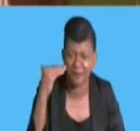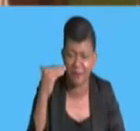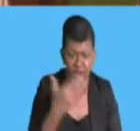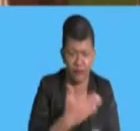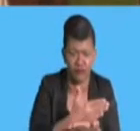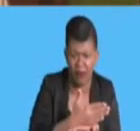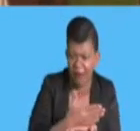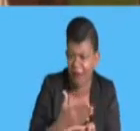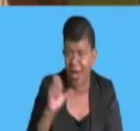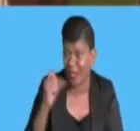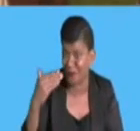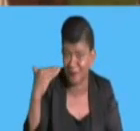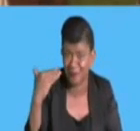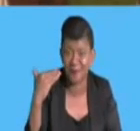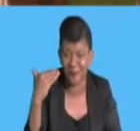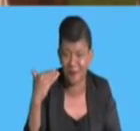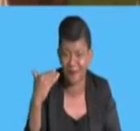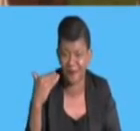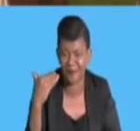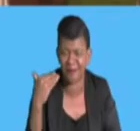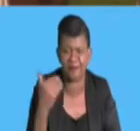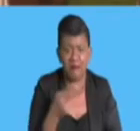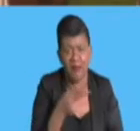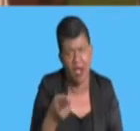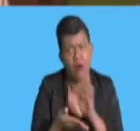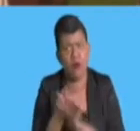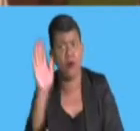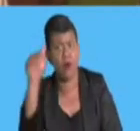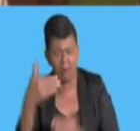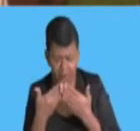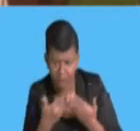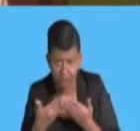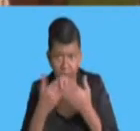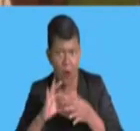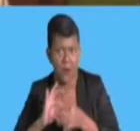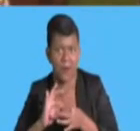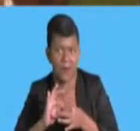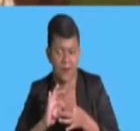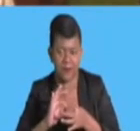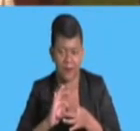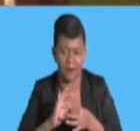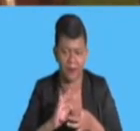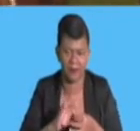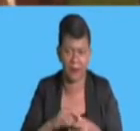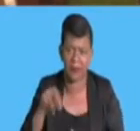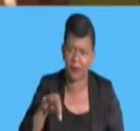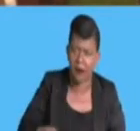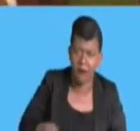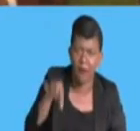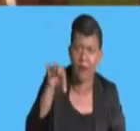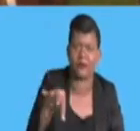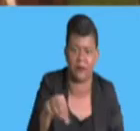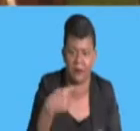classroom and often cannot take them home to study. Students preferring their own home copies of textbooks will need to fork out internet and printing